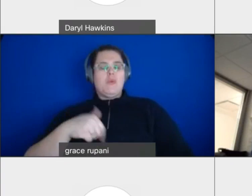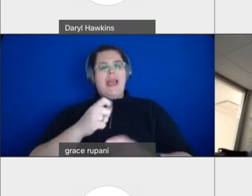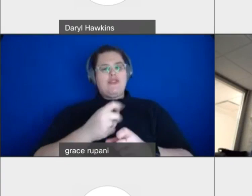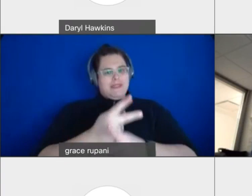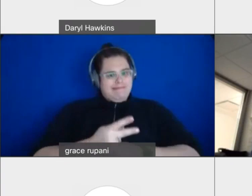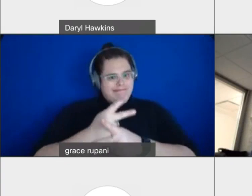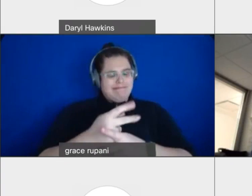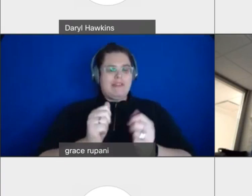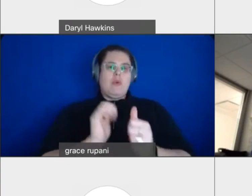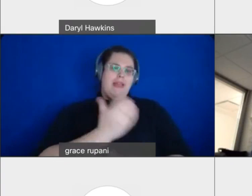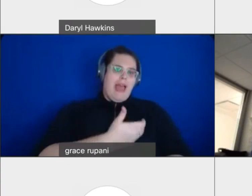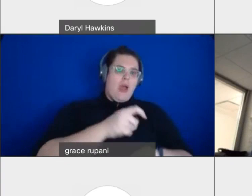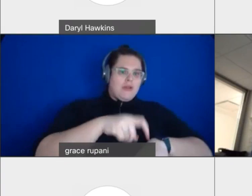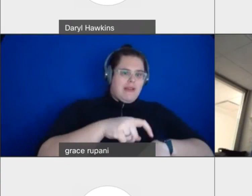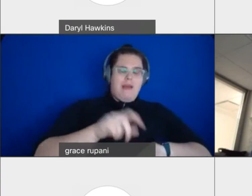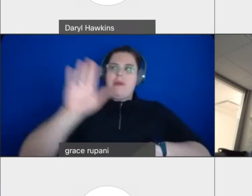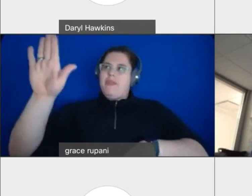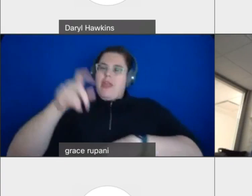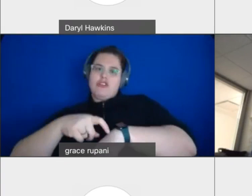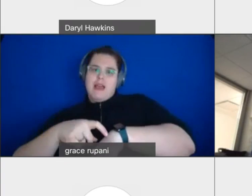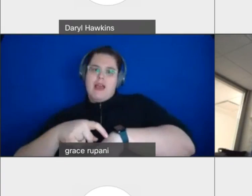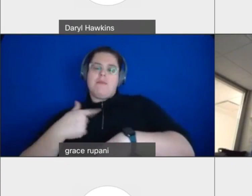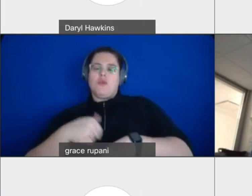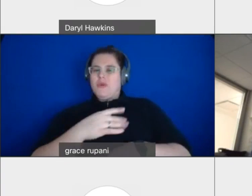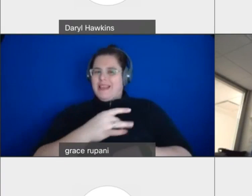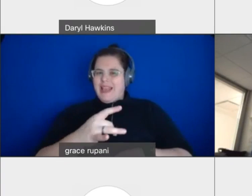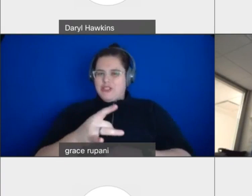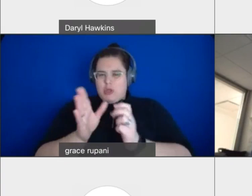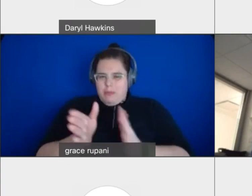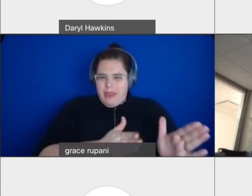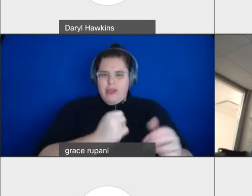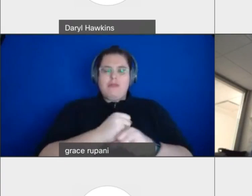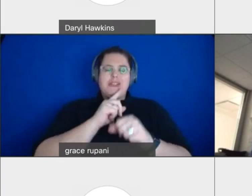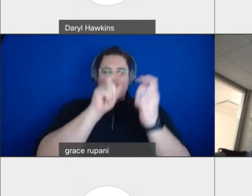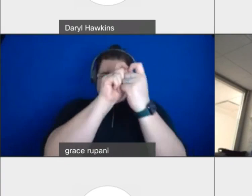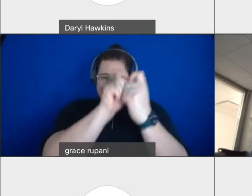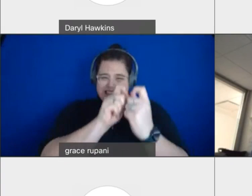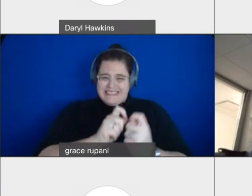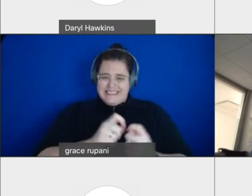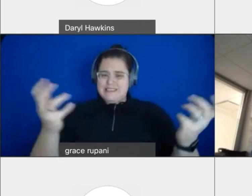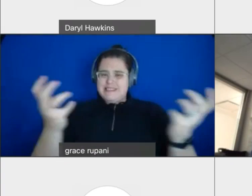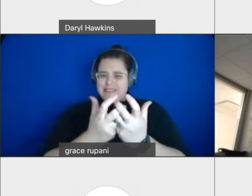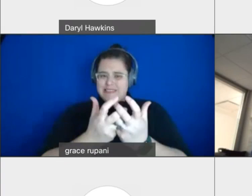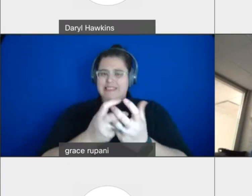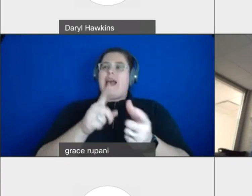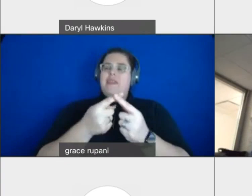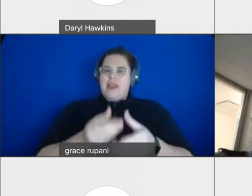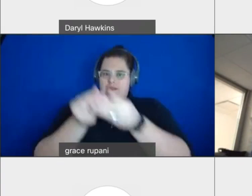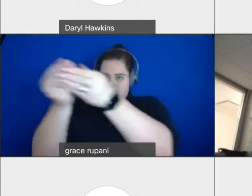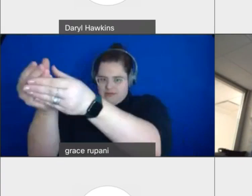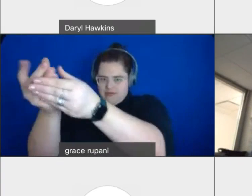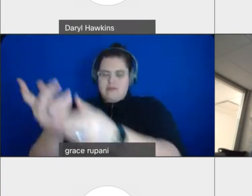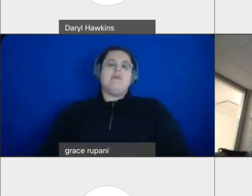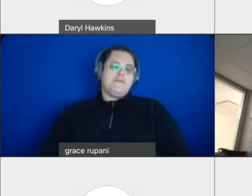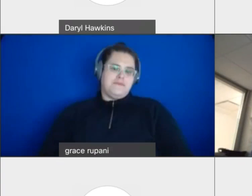is to look at some of our neighboring partners in other states who have been able to be creative, and we